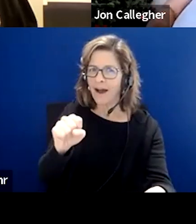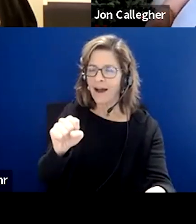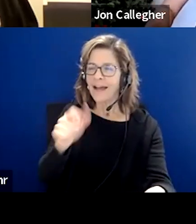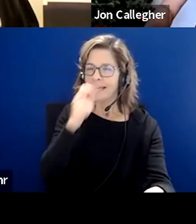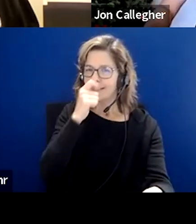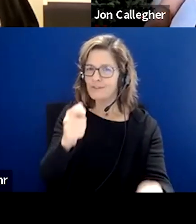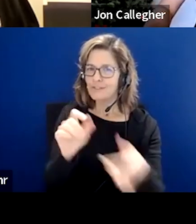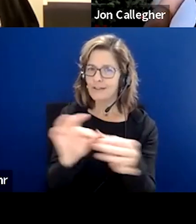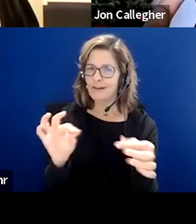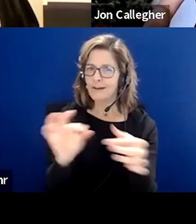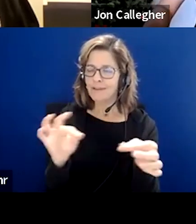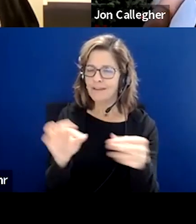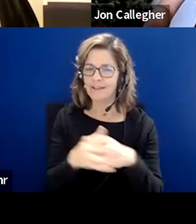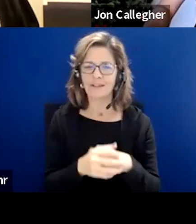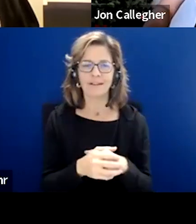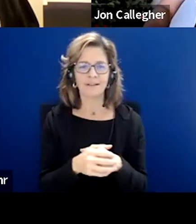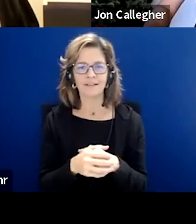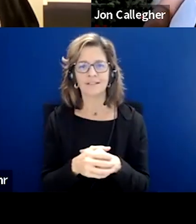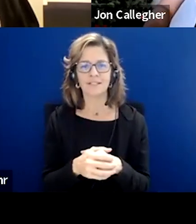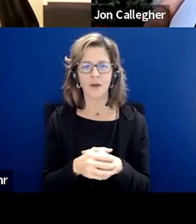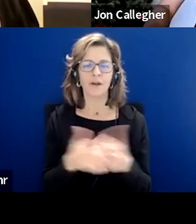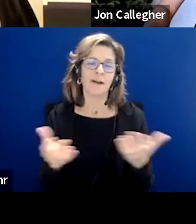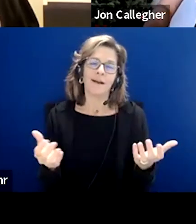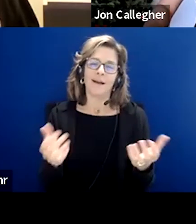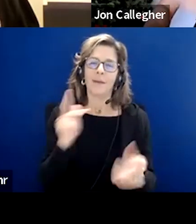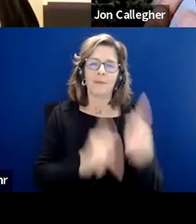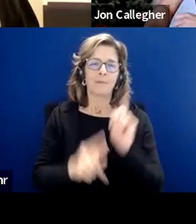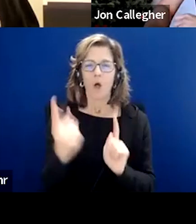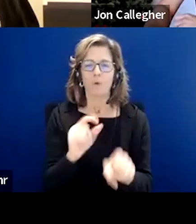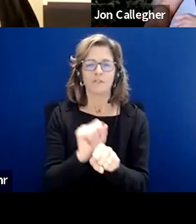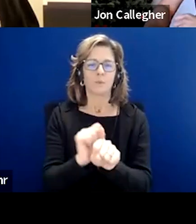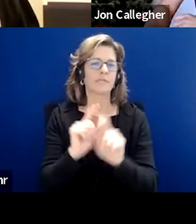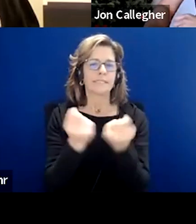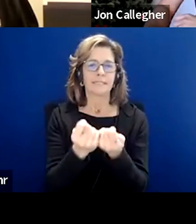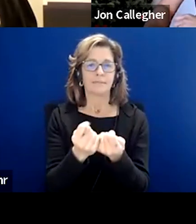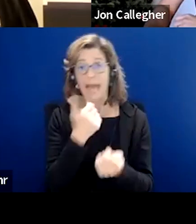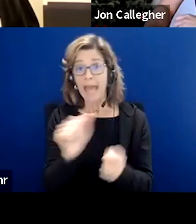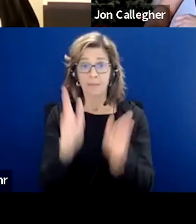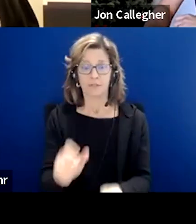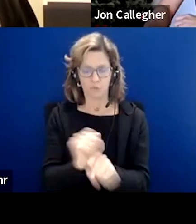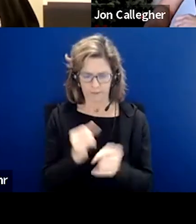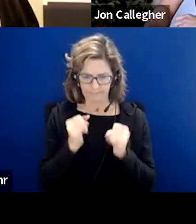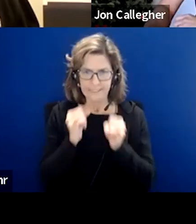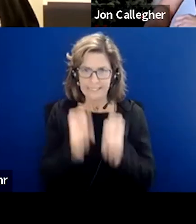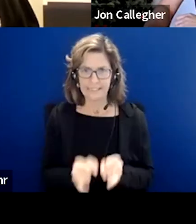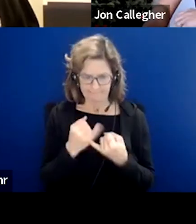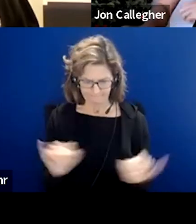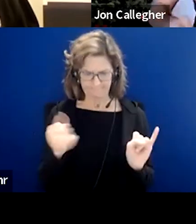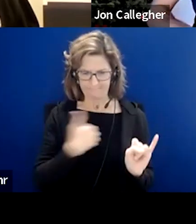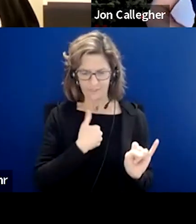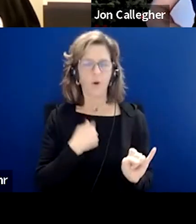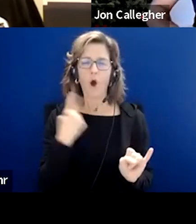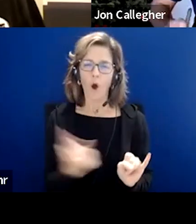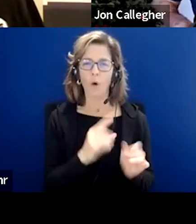everybody works in teams. Nobody does their job on their own anymore. Everybody works in teams. Wherever you are, whatever